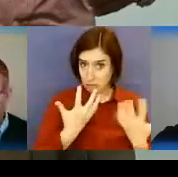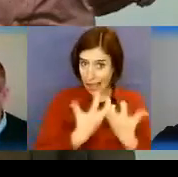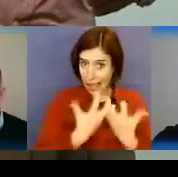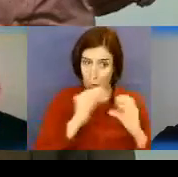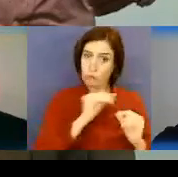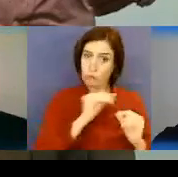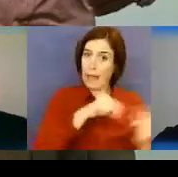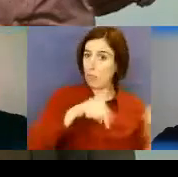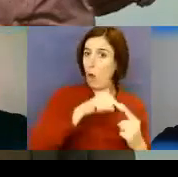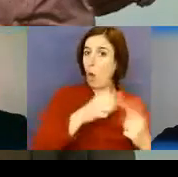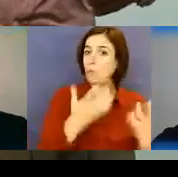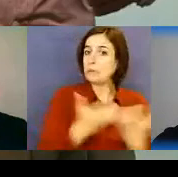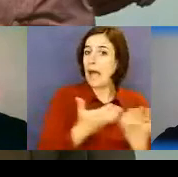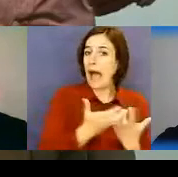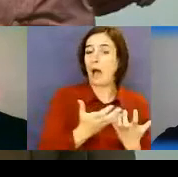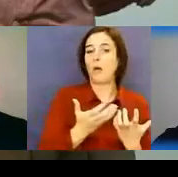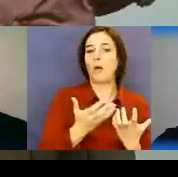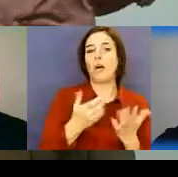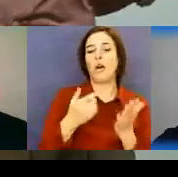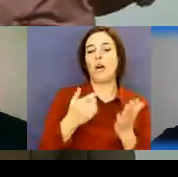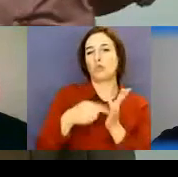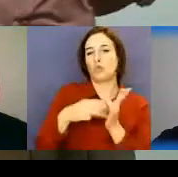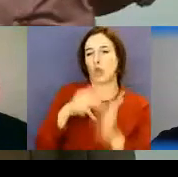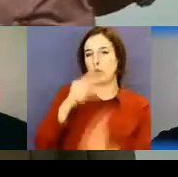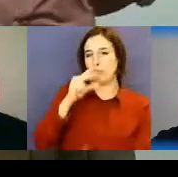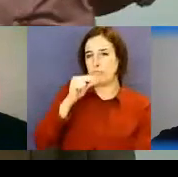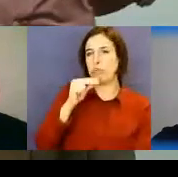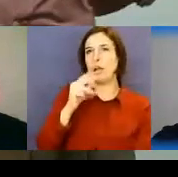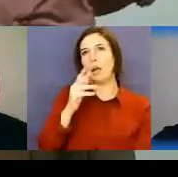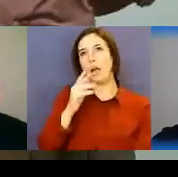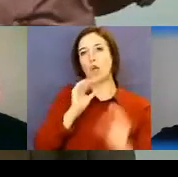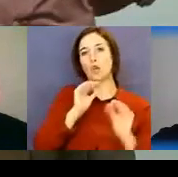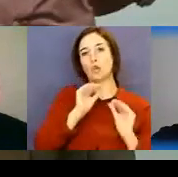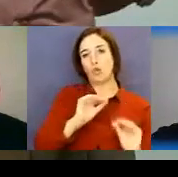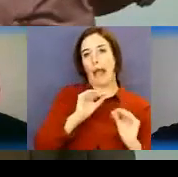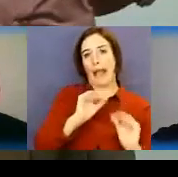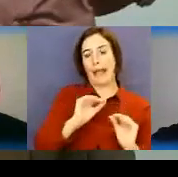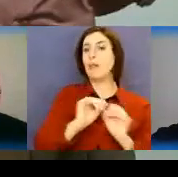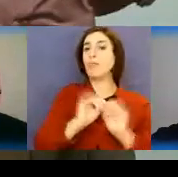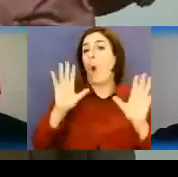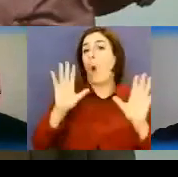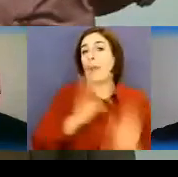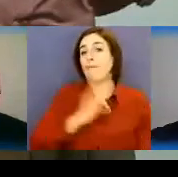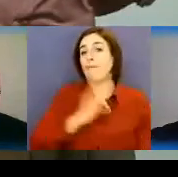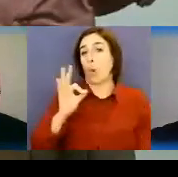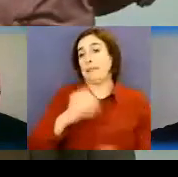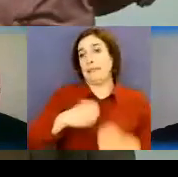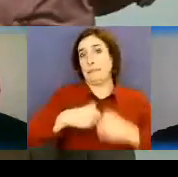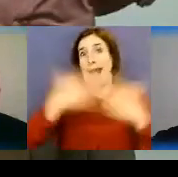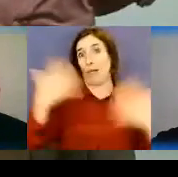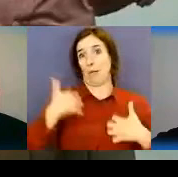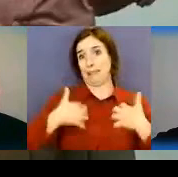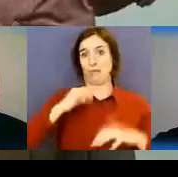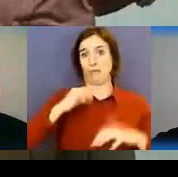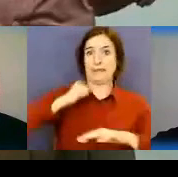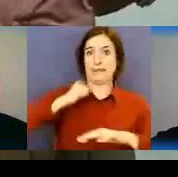Yeah, training available for, I mean, I guess it's not just for volunteers, it's to anyone that's interested, but a couple spring to mind. You've